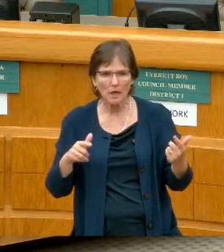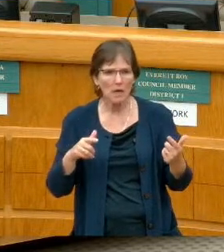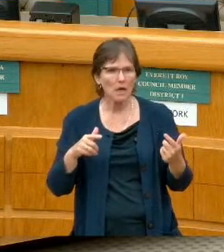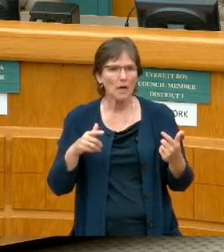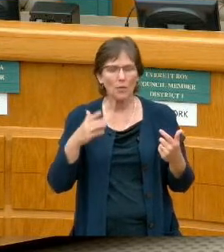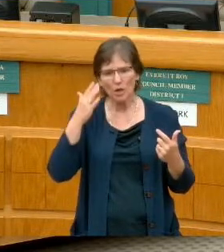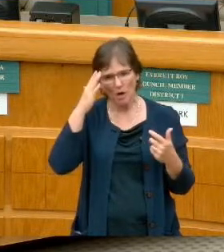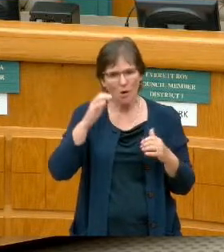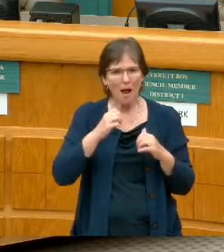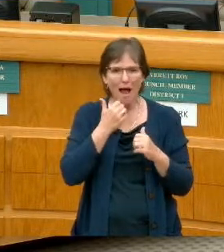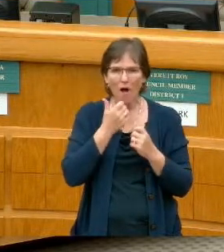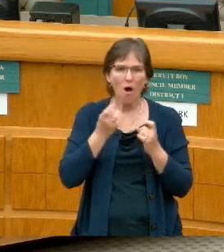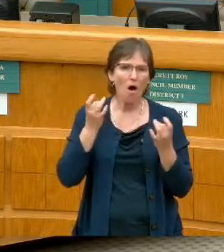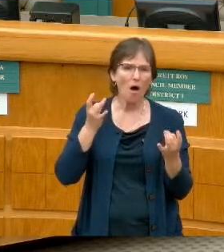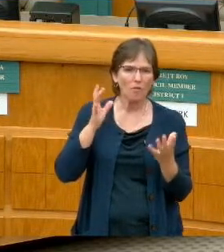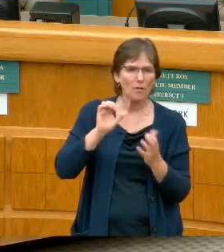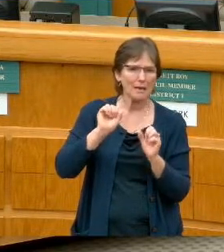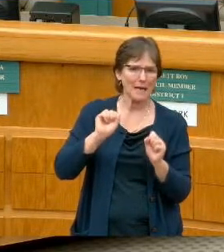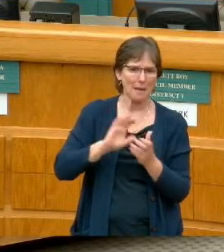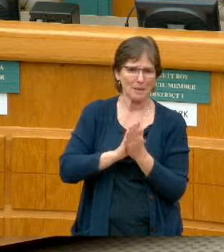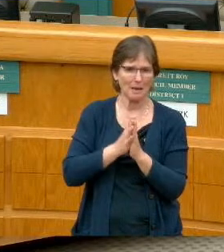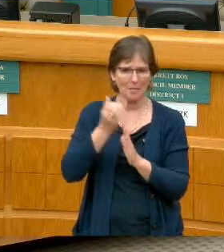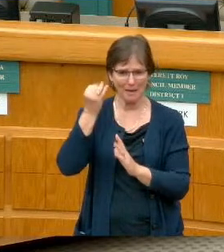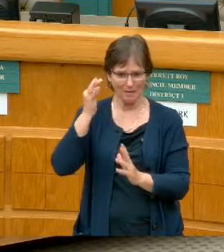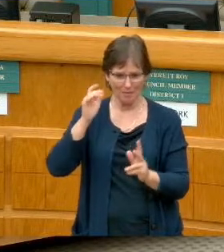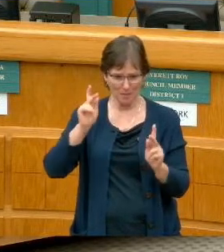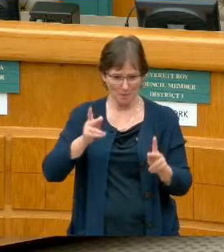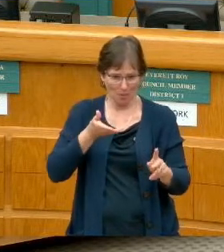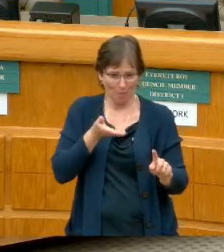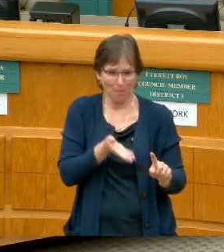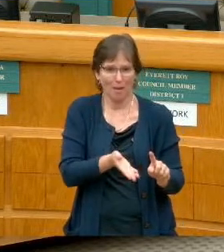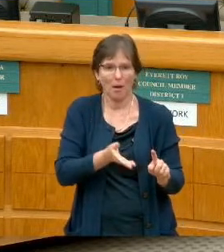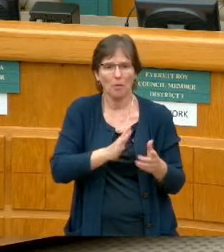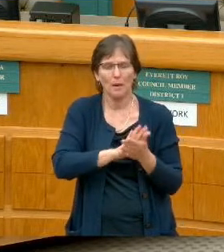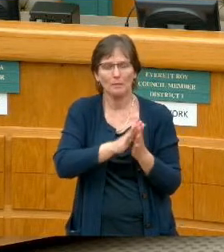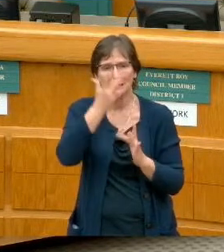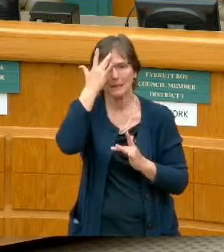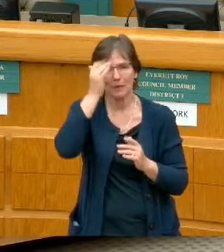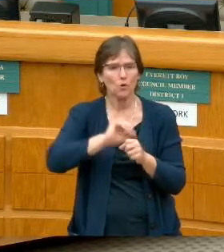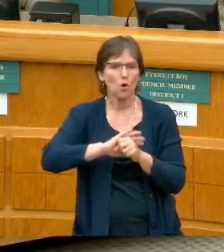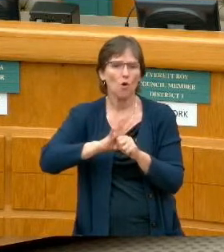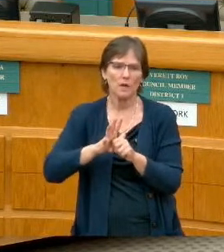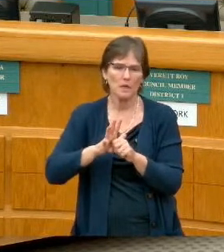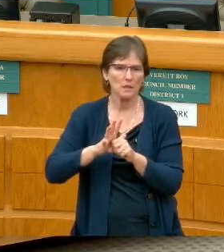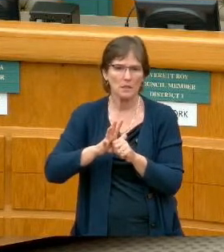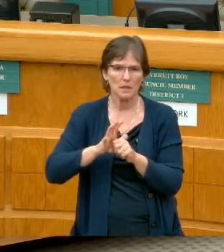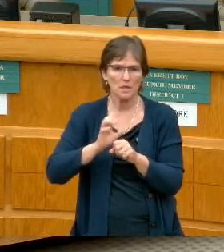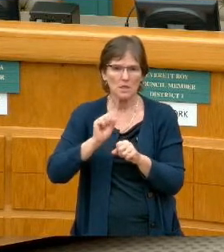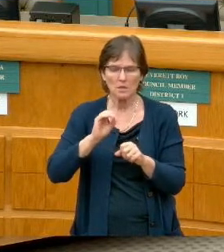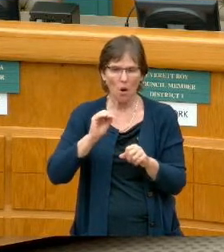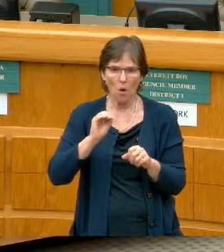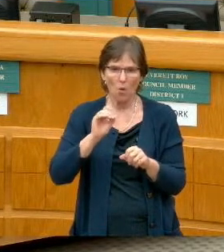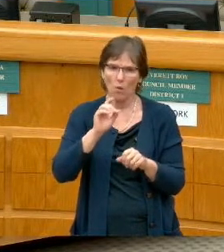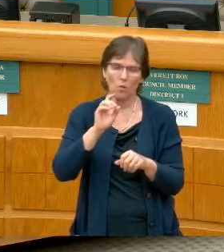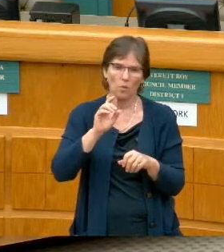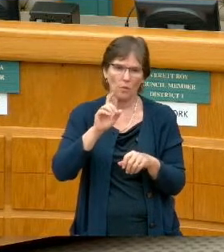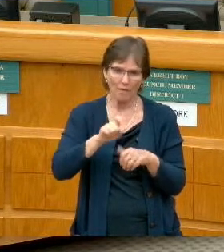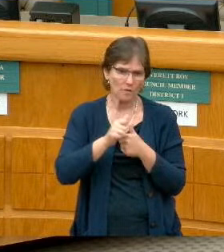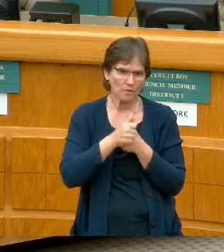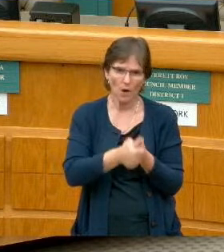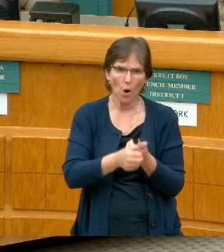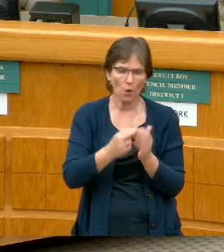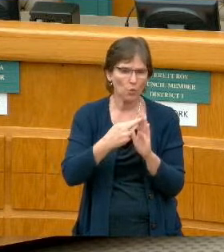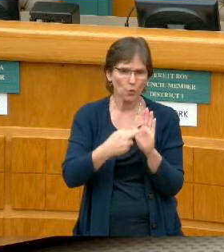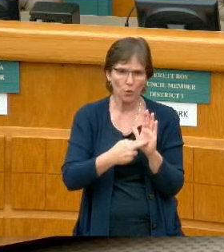make sense, and they require these protocols to be followed so that we can all be safe. So again, they're going to limit the number of